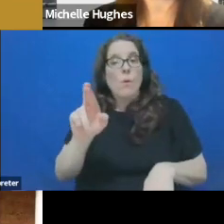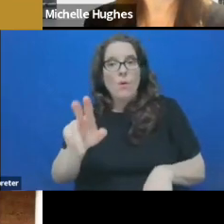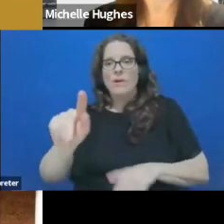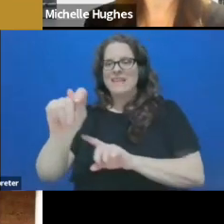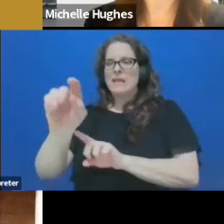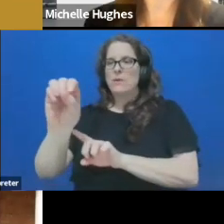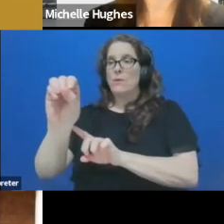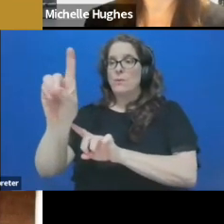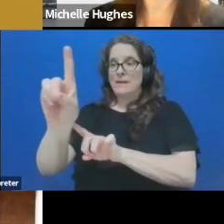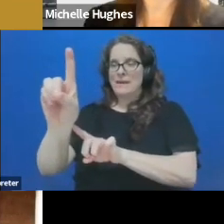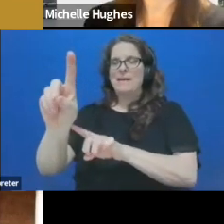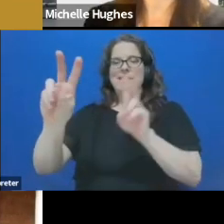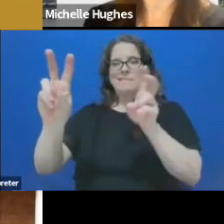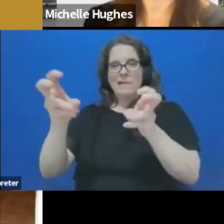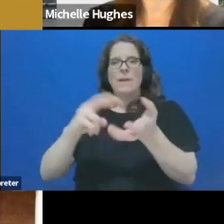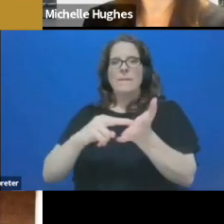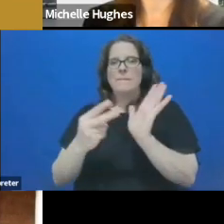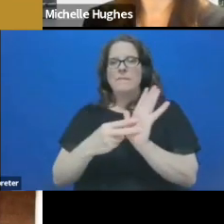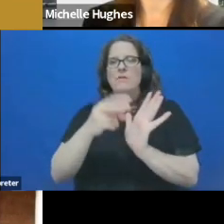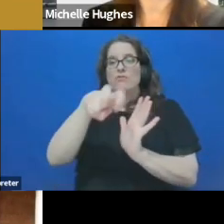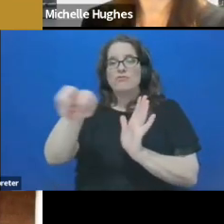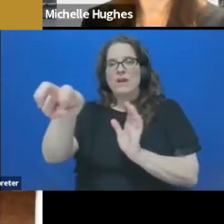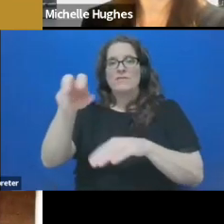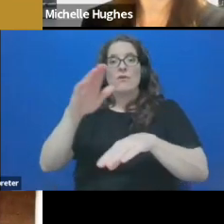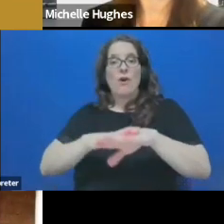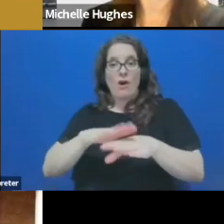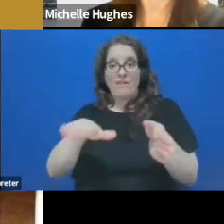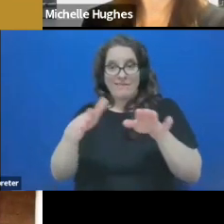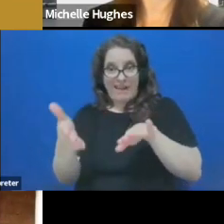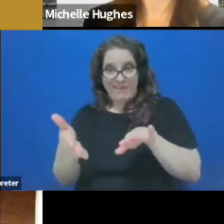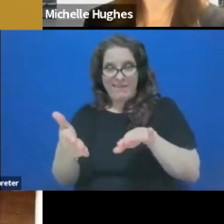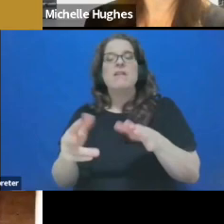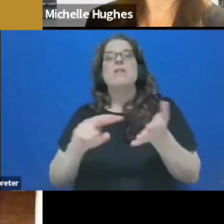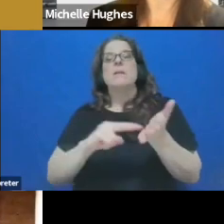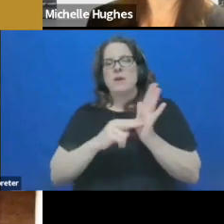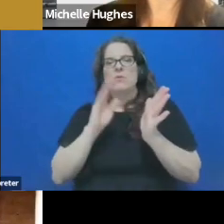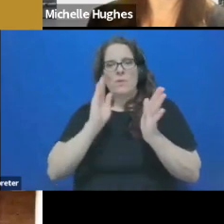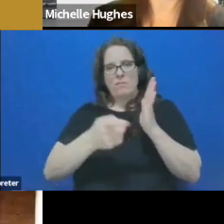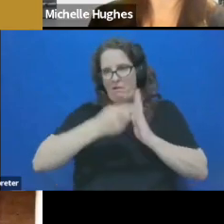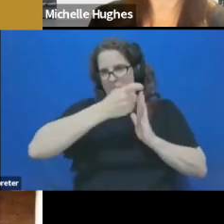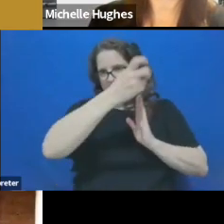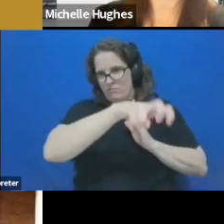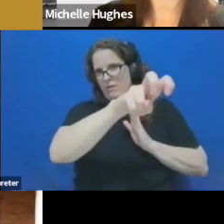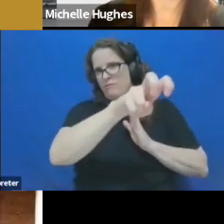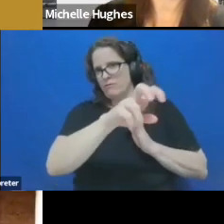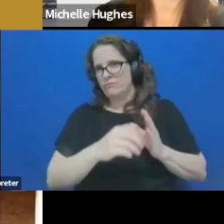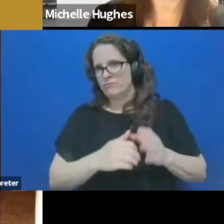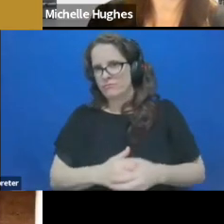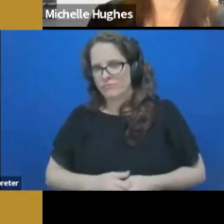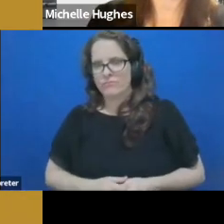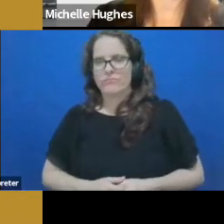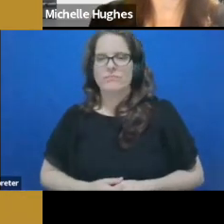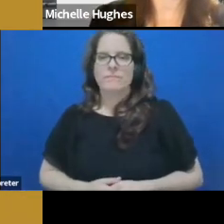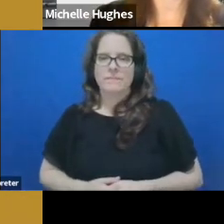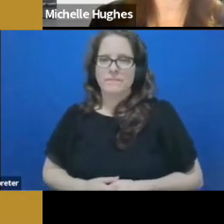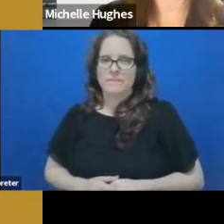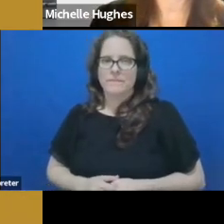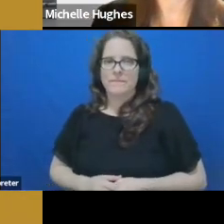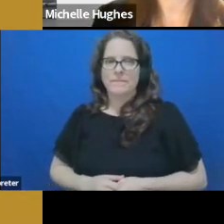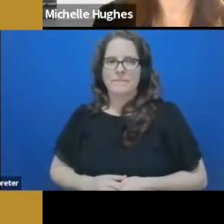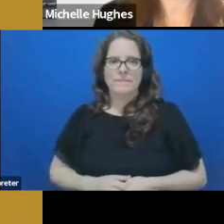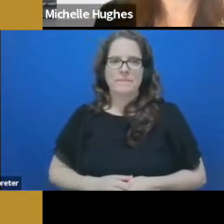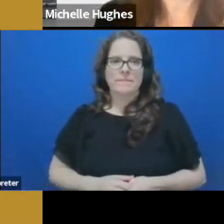These are all things to pay close attention to. Next slide, please.